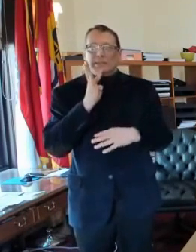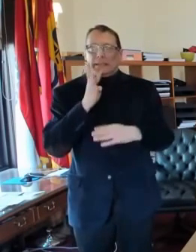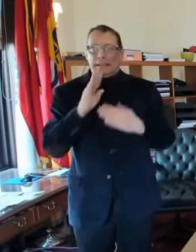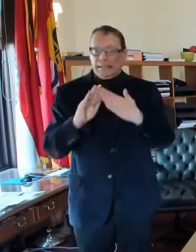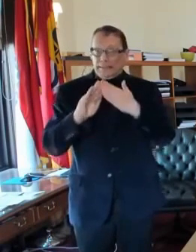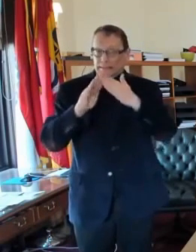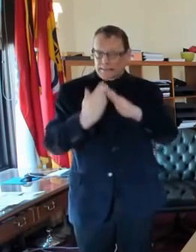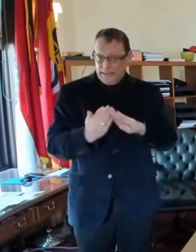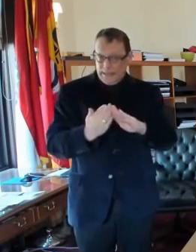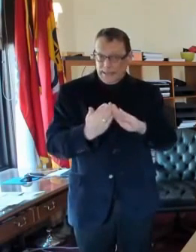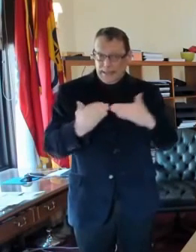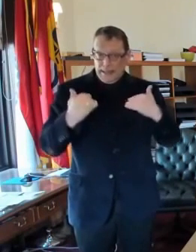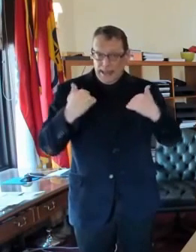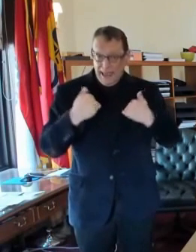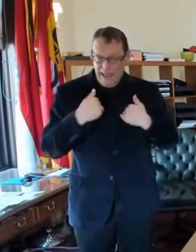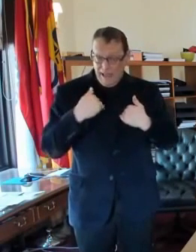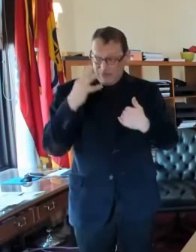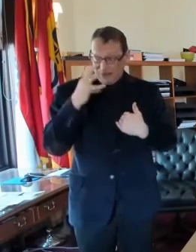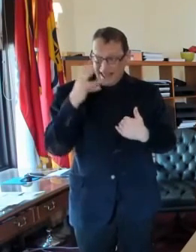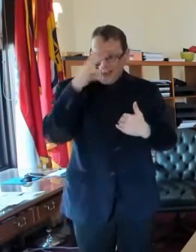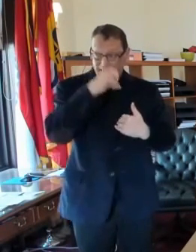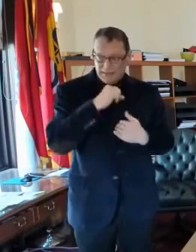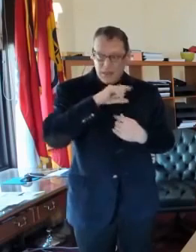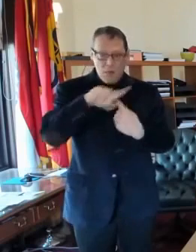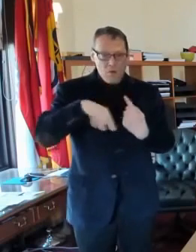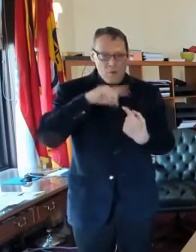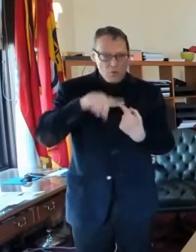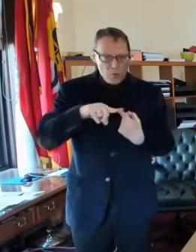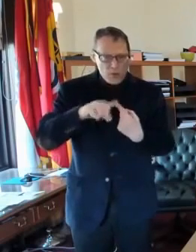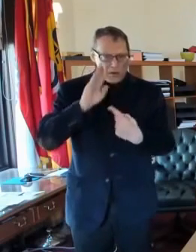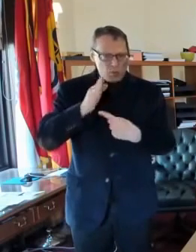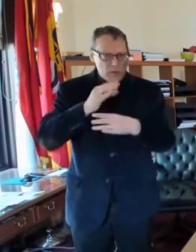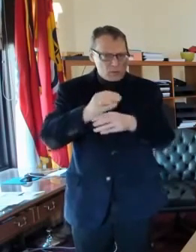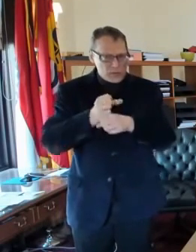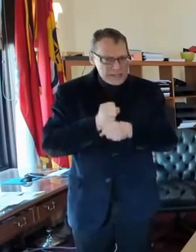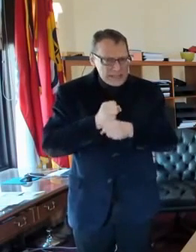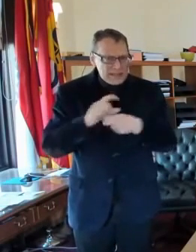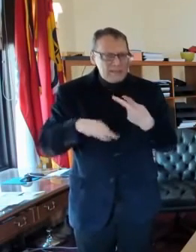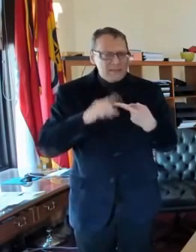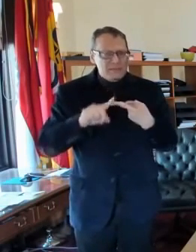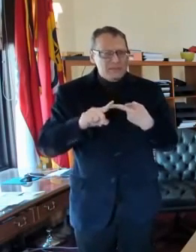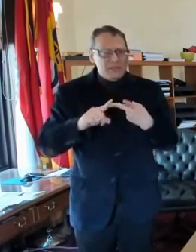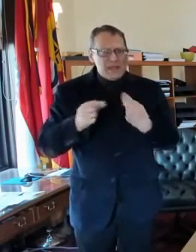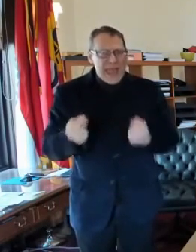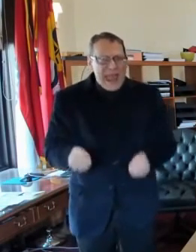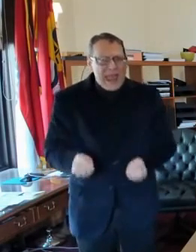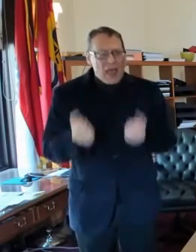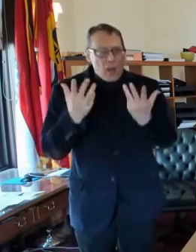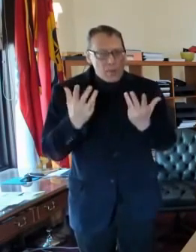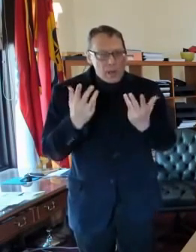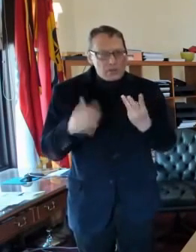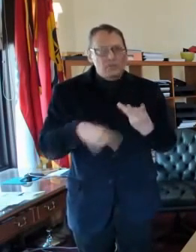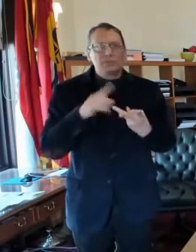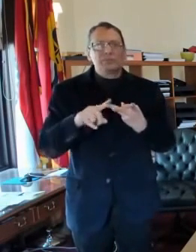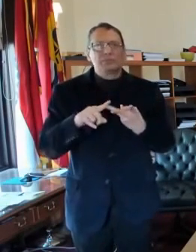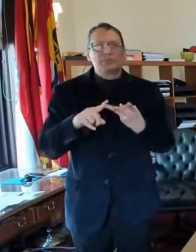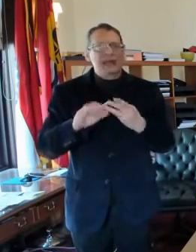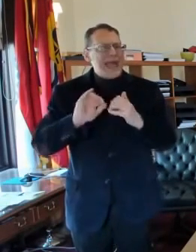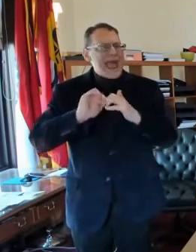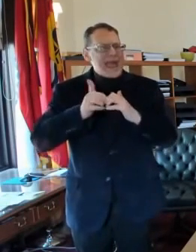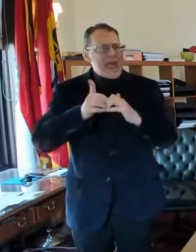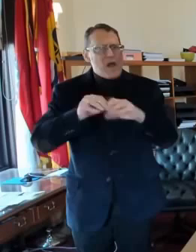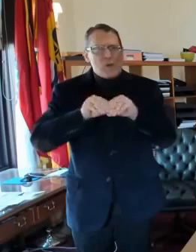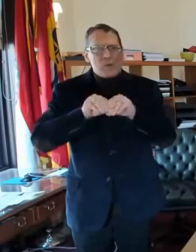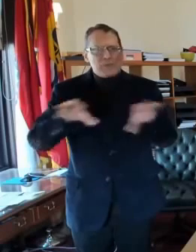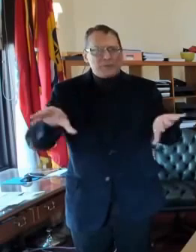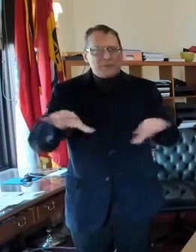an estimated idea when it's receiving vaccine, how much it's getting, and how it will be distributed to the community? Well, as I